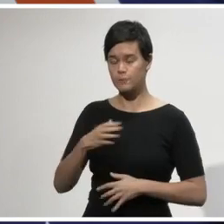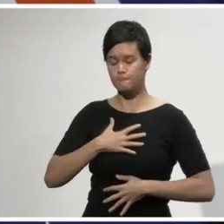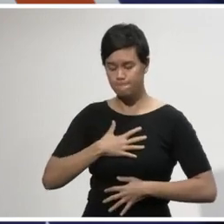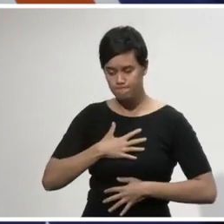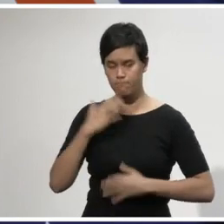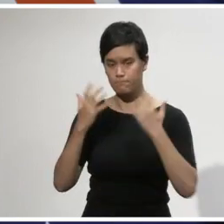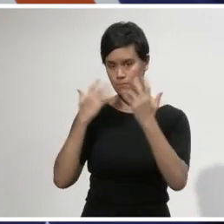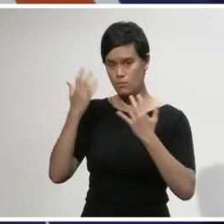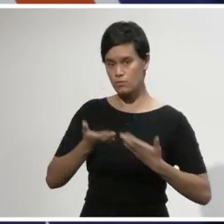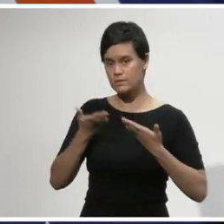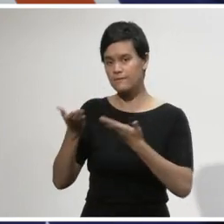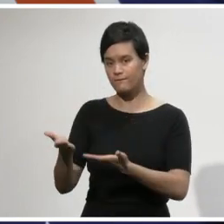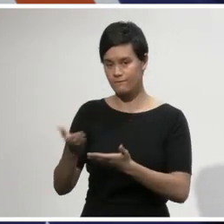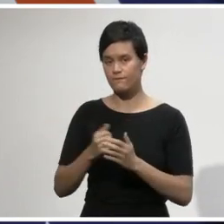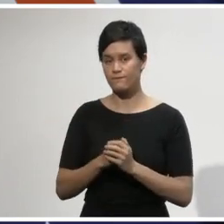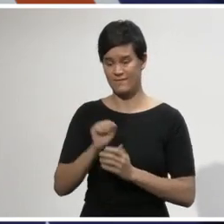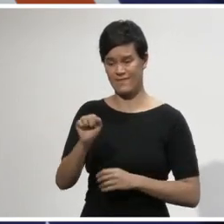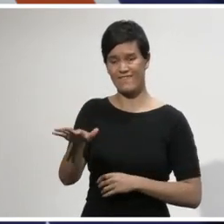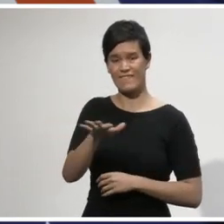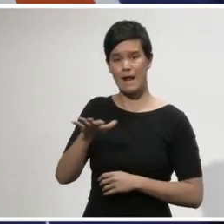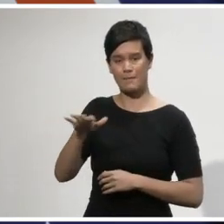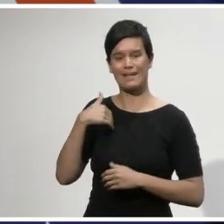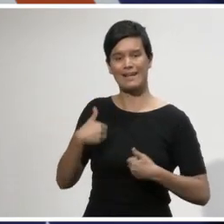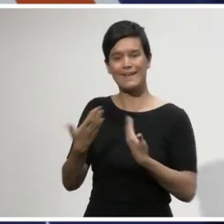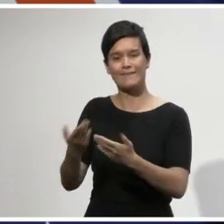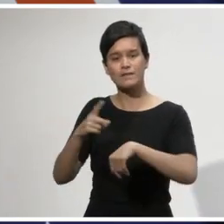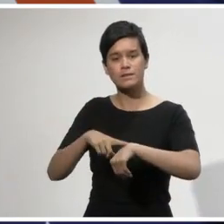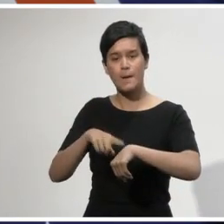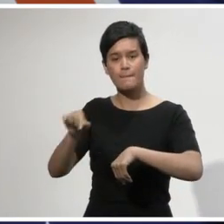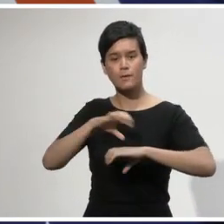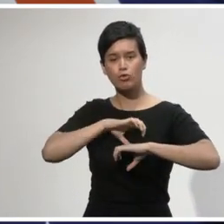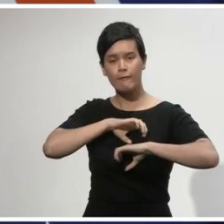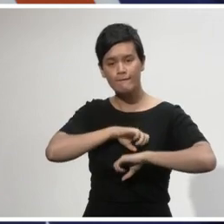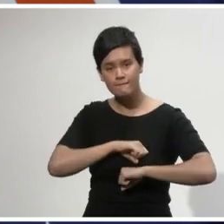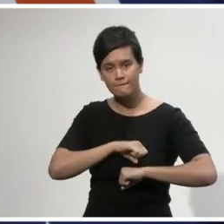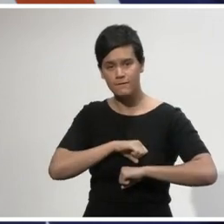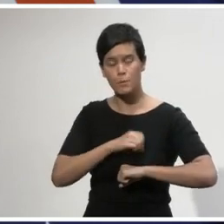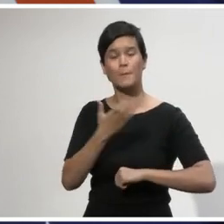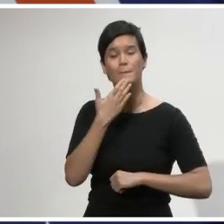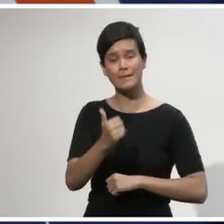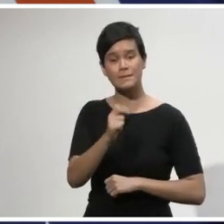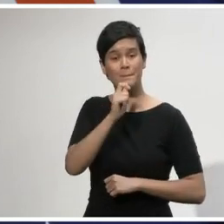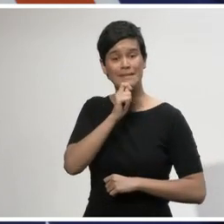Understandably, the family will take time to grieve, and we would ask media to please respect their privacy.